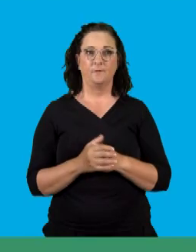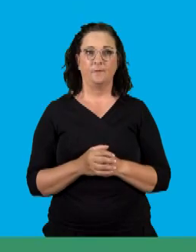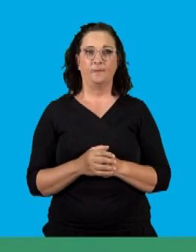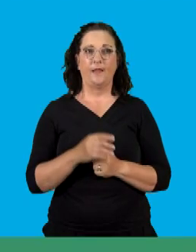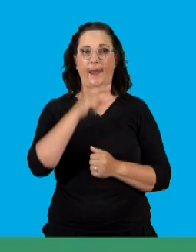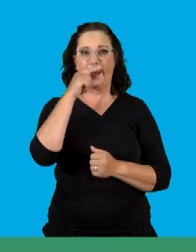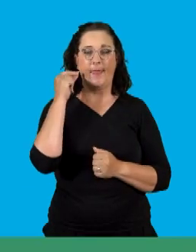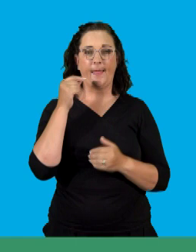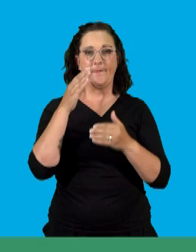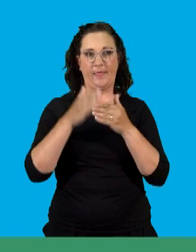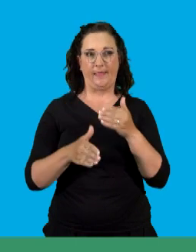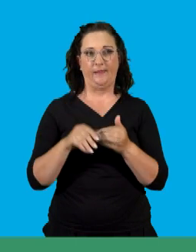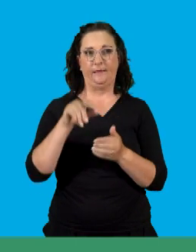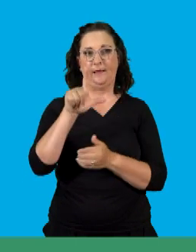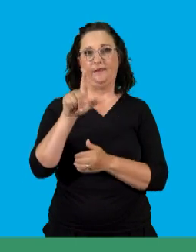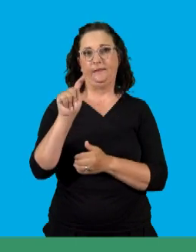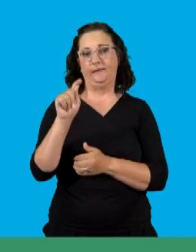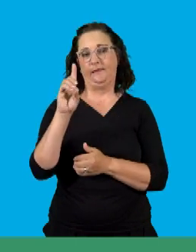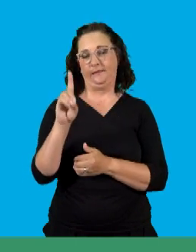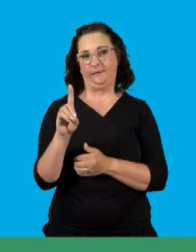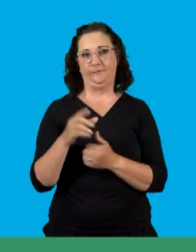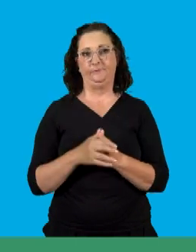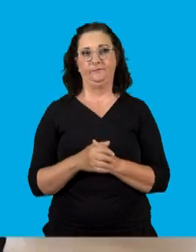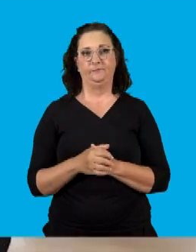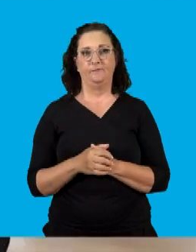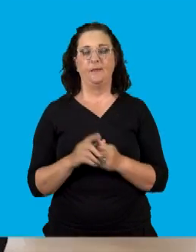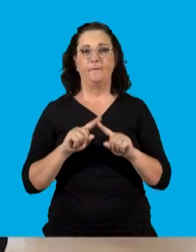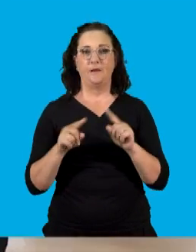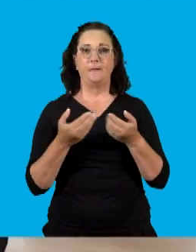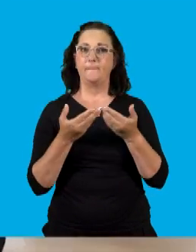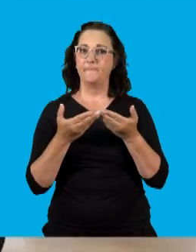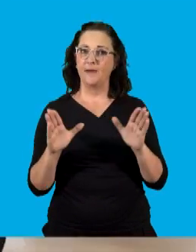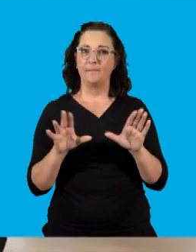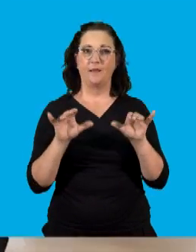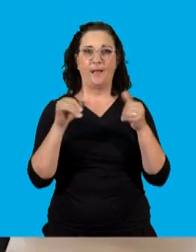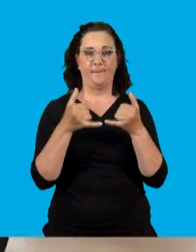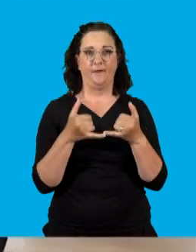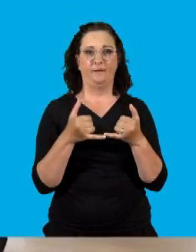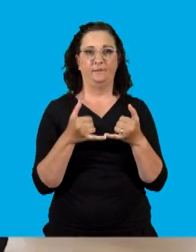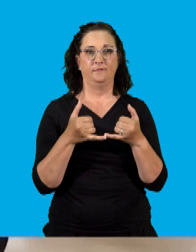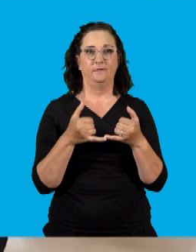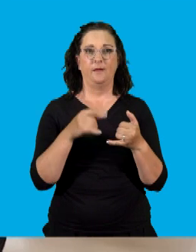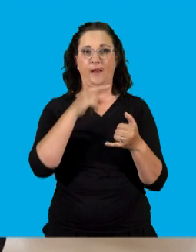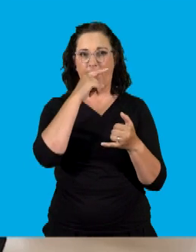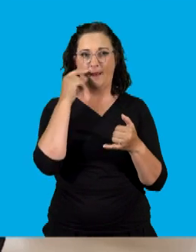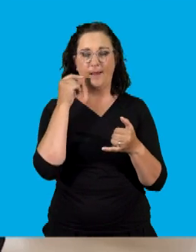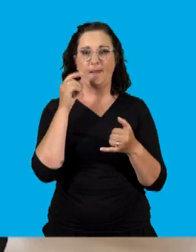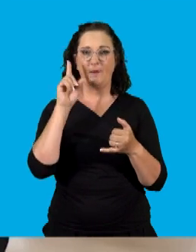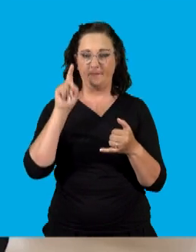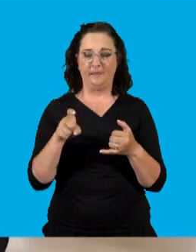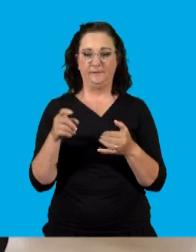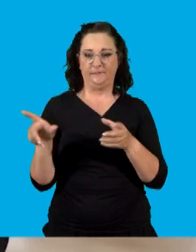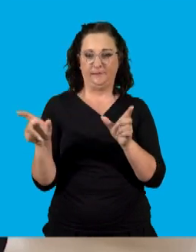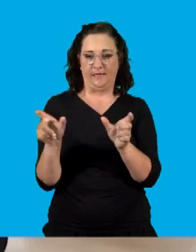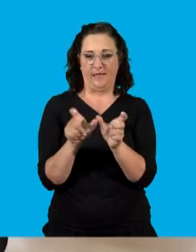company name ends with letters LTD. So with a public company, the name of a public company must end with